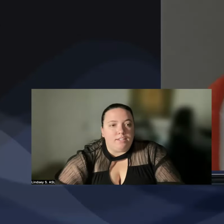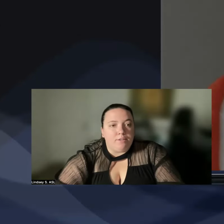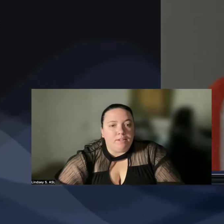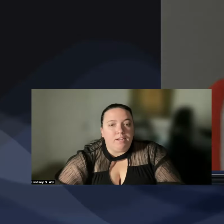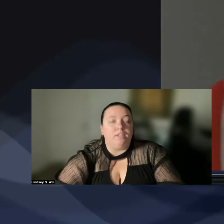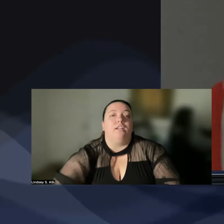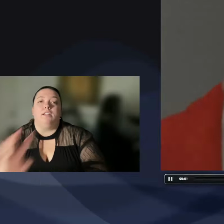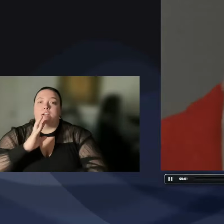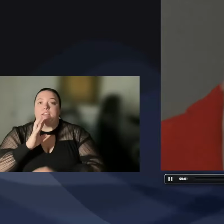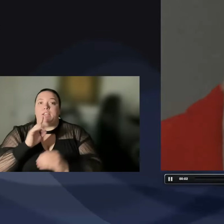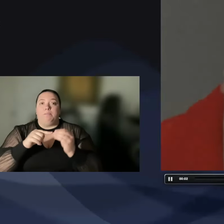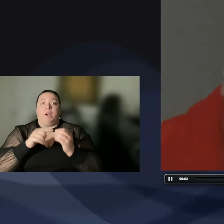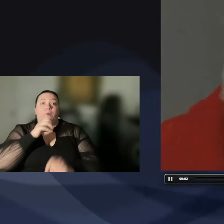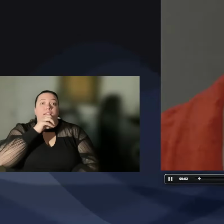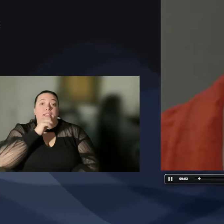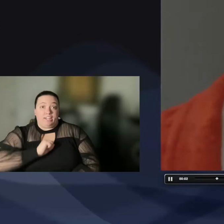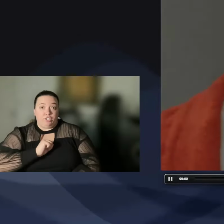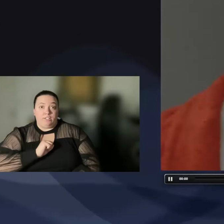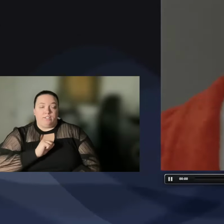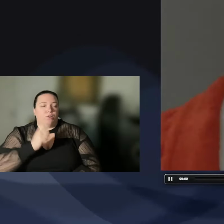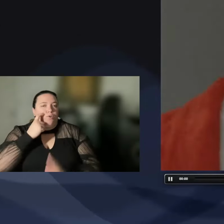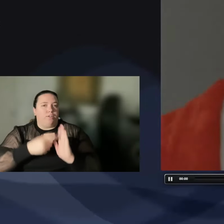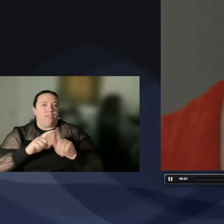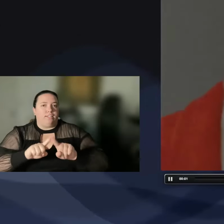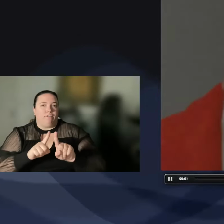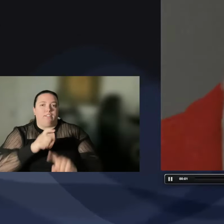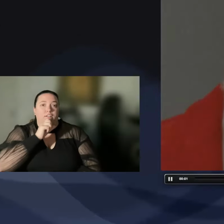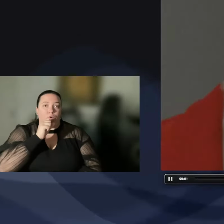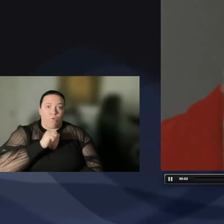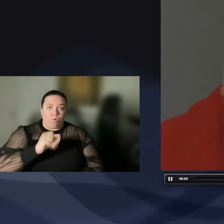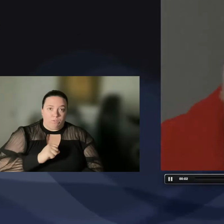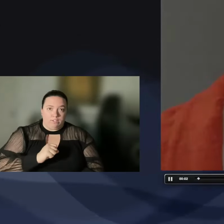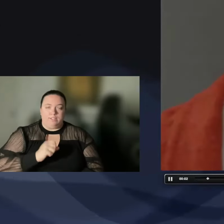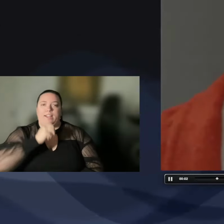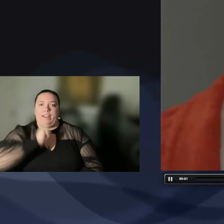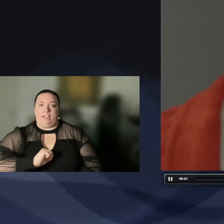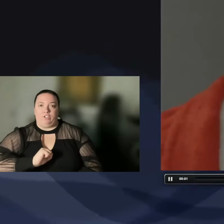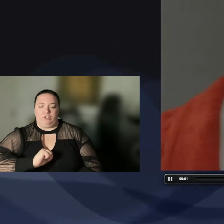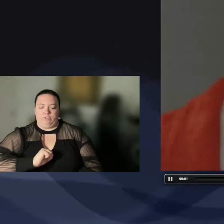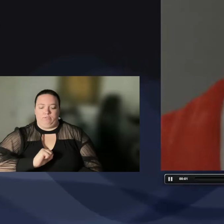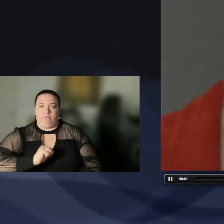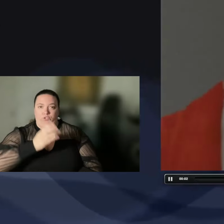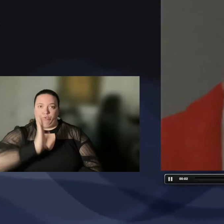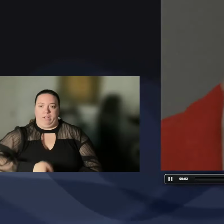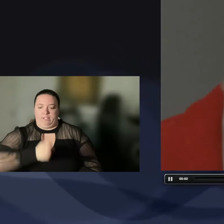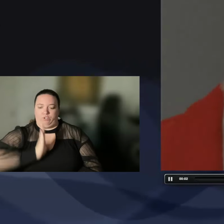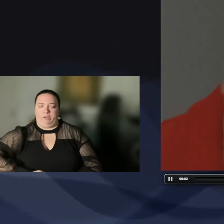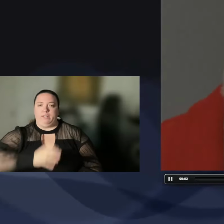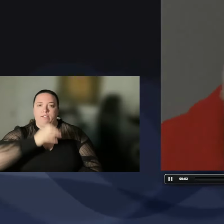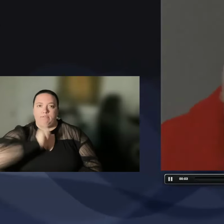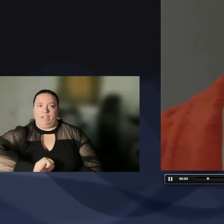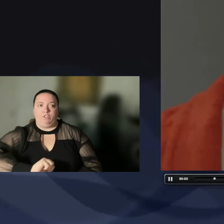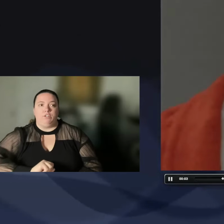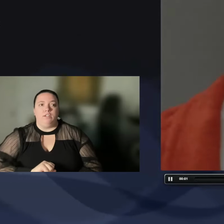Okay, continuing, talking about ages. So notice the difference of old and age. Straight, it's like